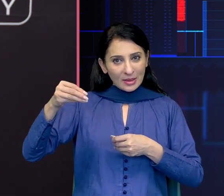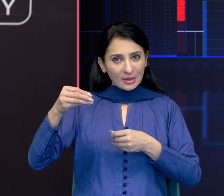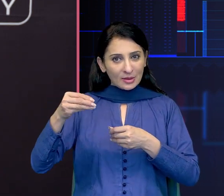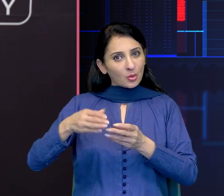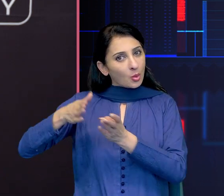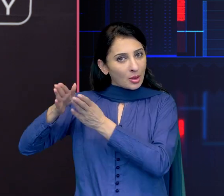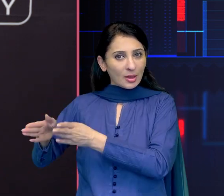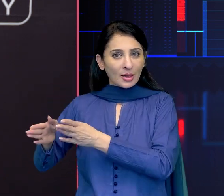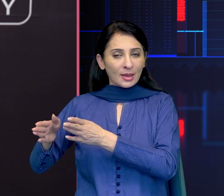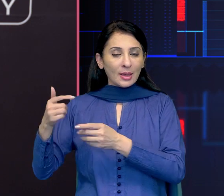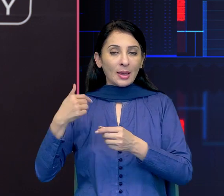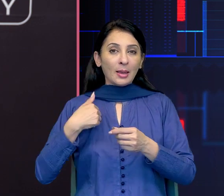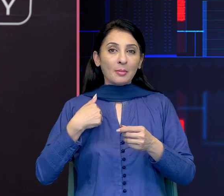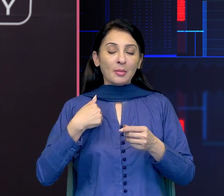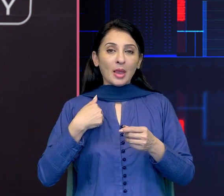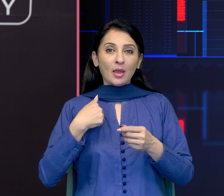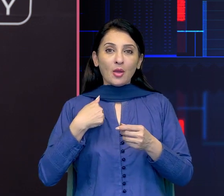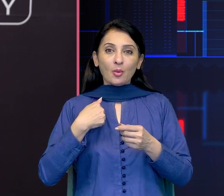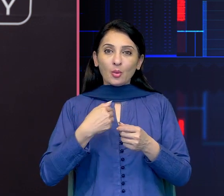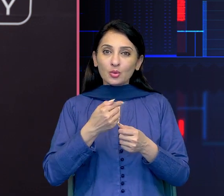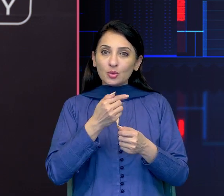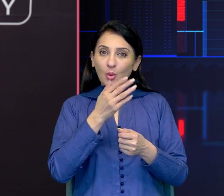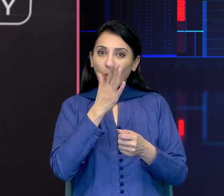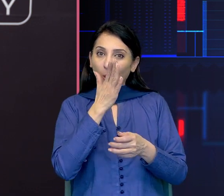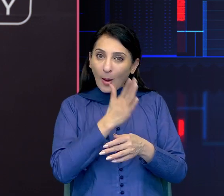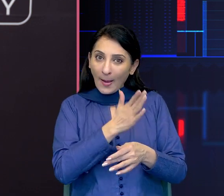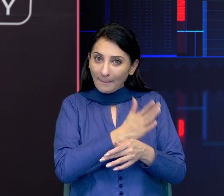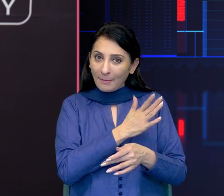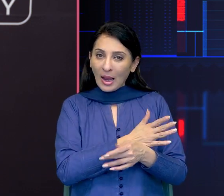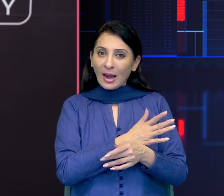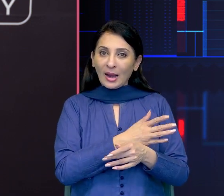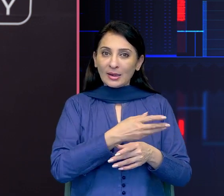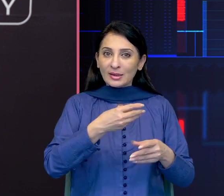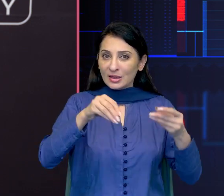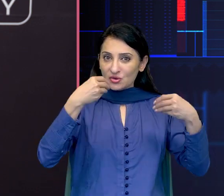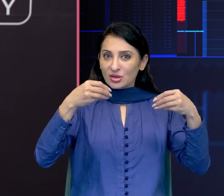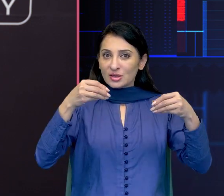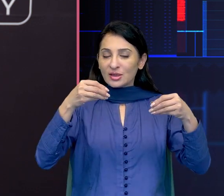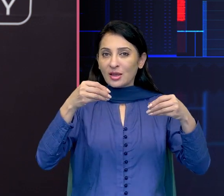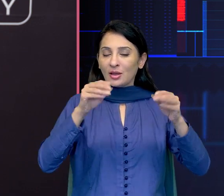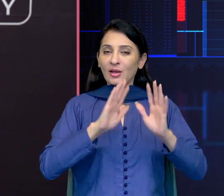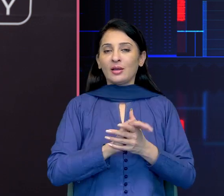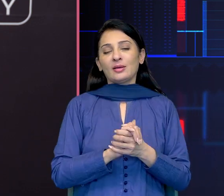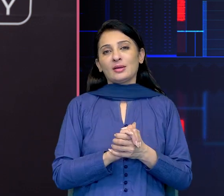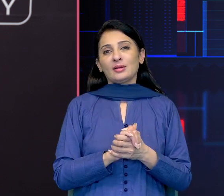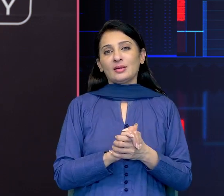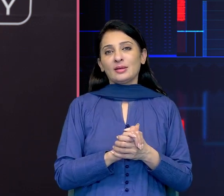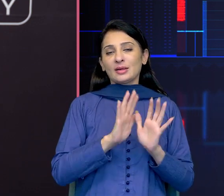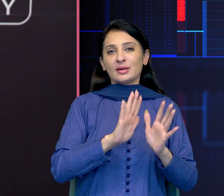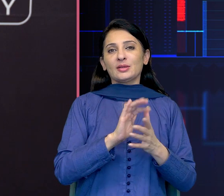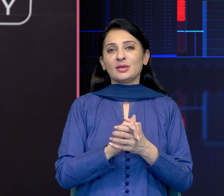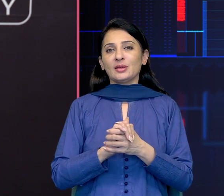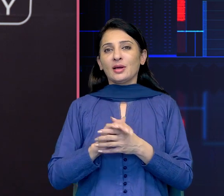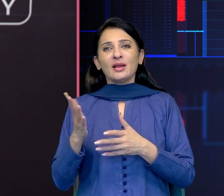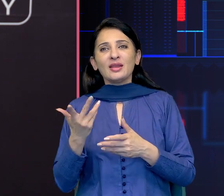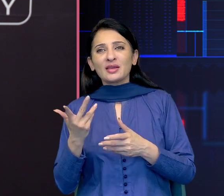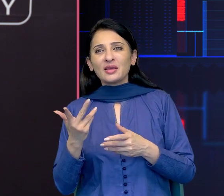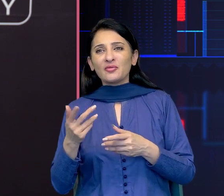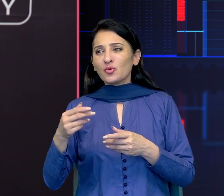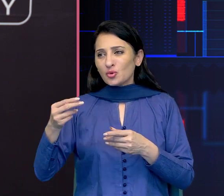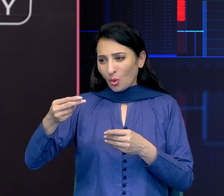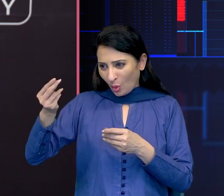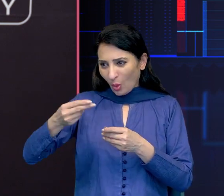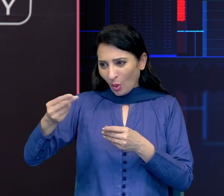metal sheets, and instead of using oil colors, I was using nail polishes